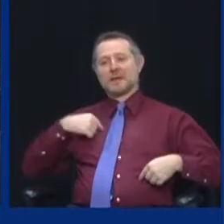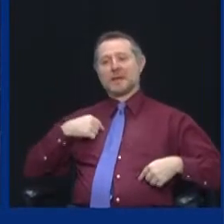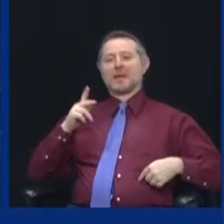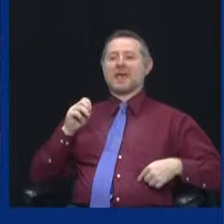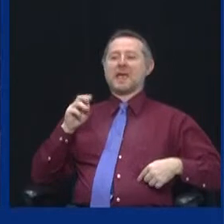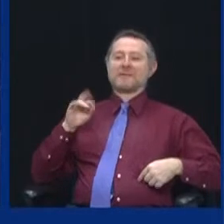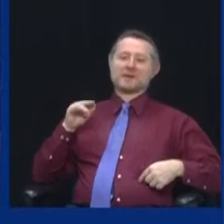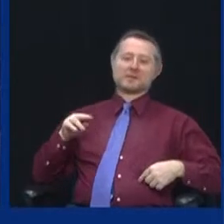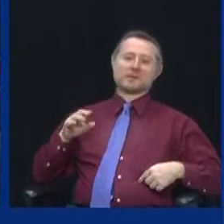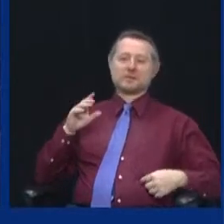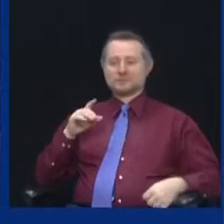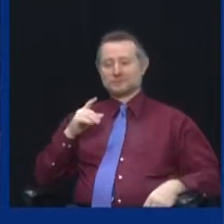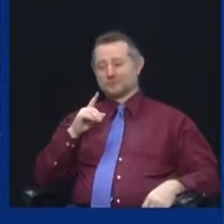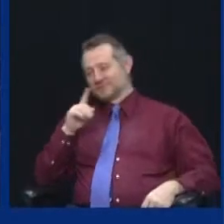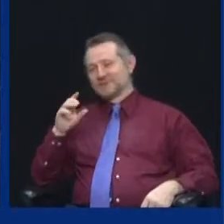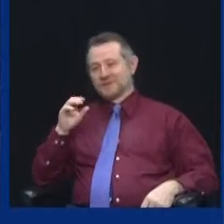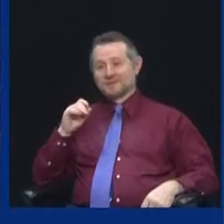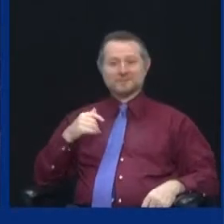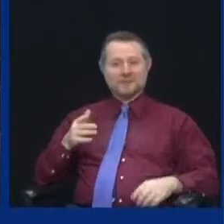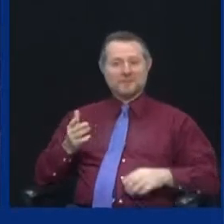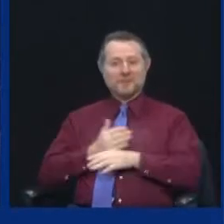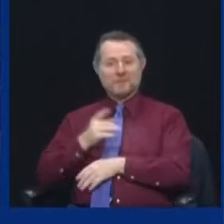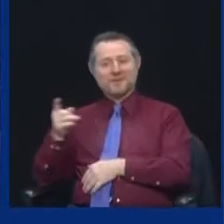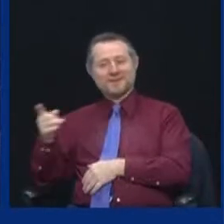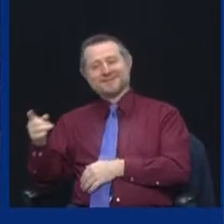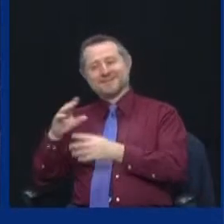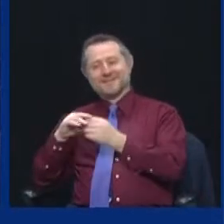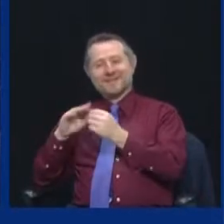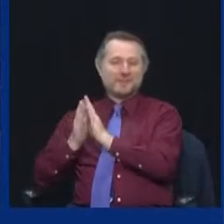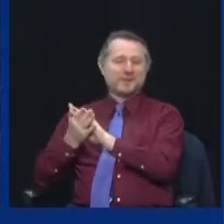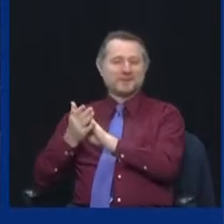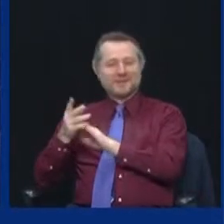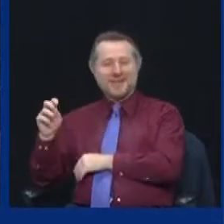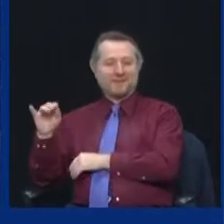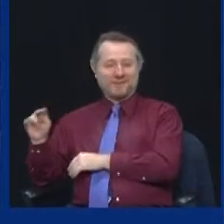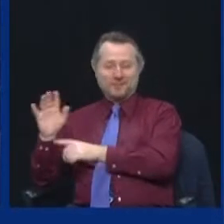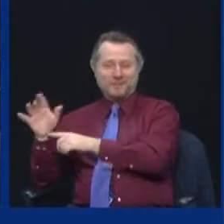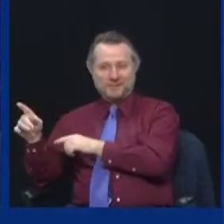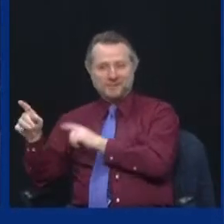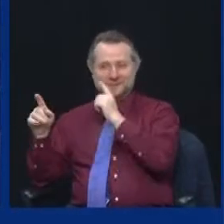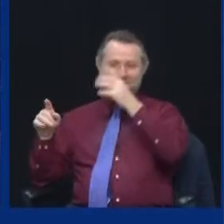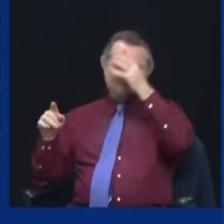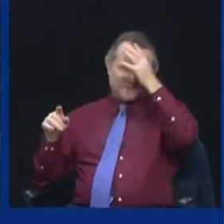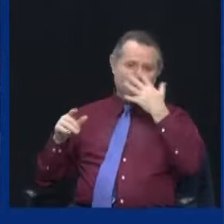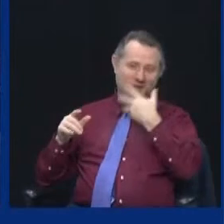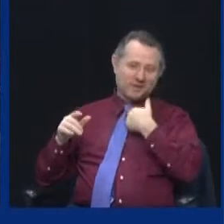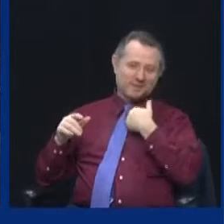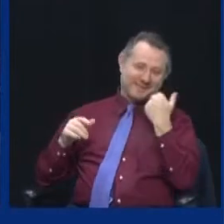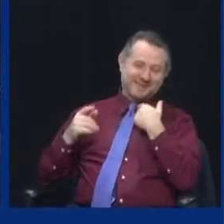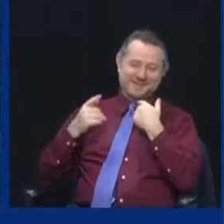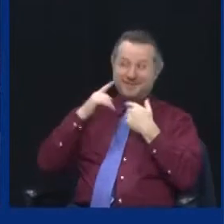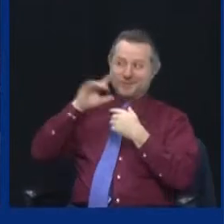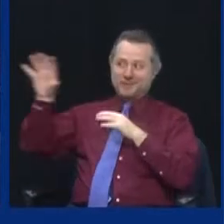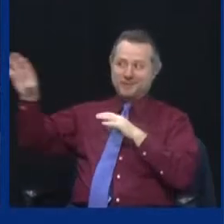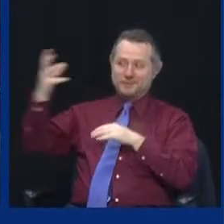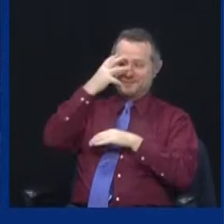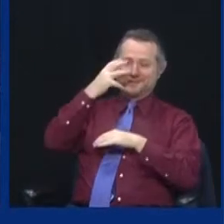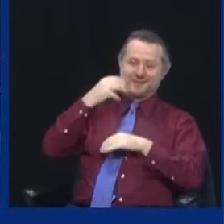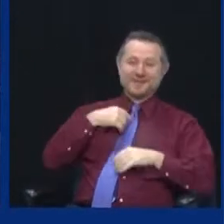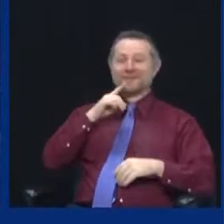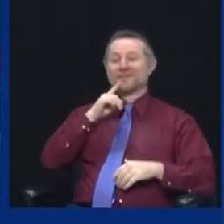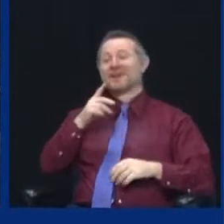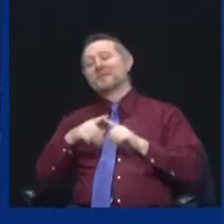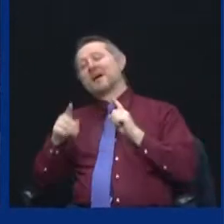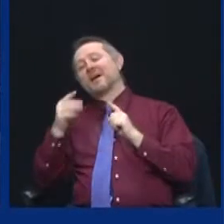Kevin Costner. Then he would pause. And I'm better looking than Kevin Costner, he would say. But